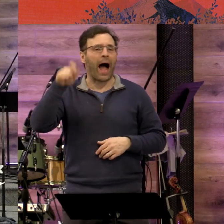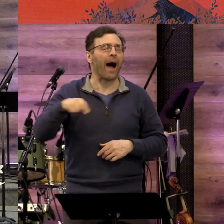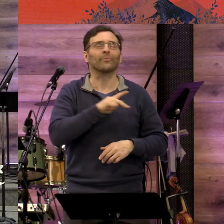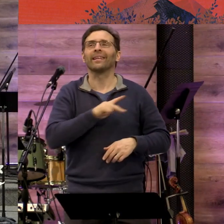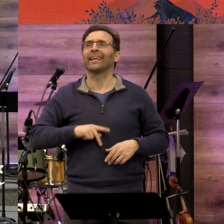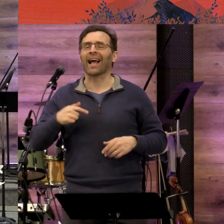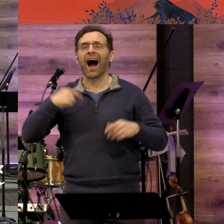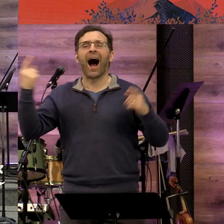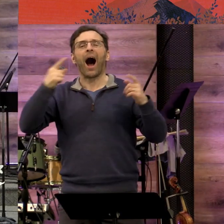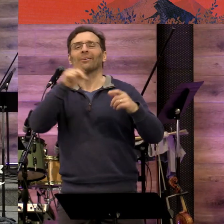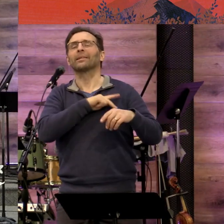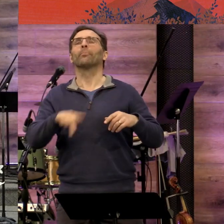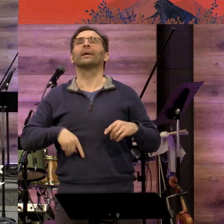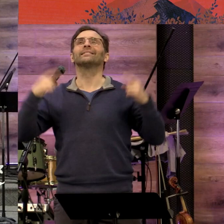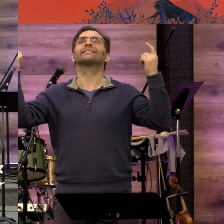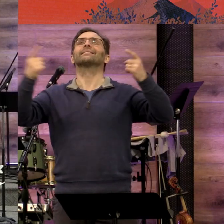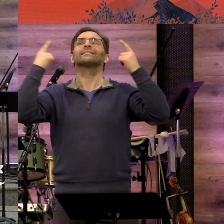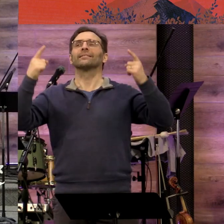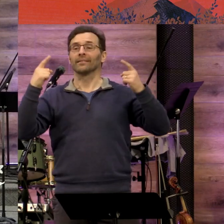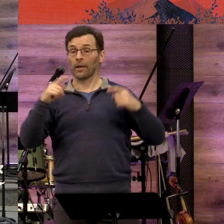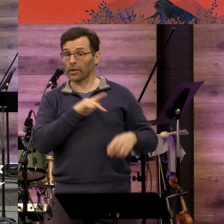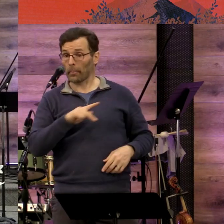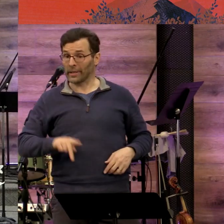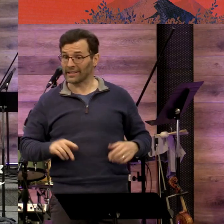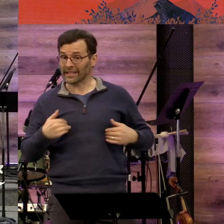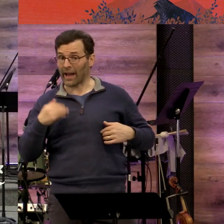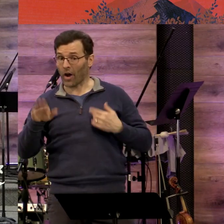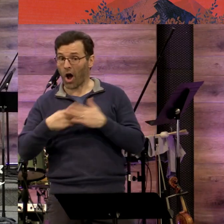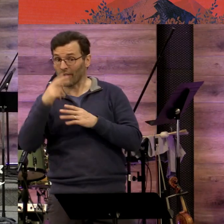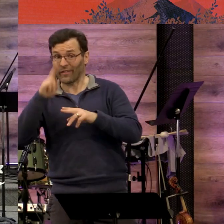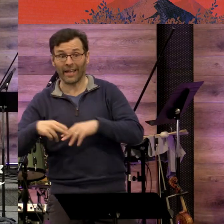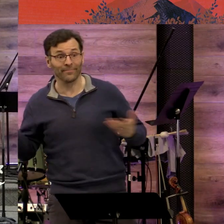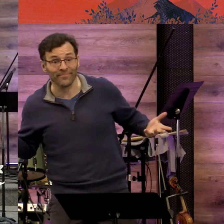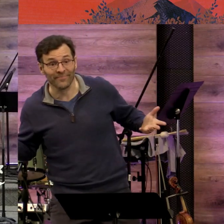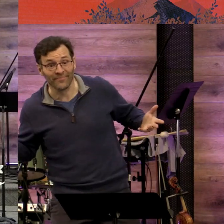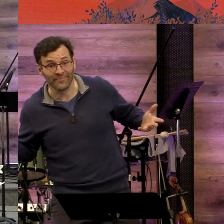king. I'll always be a prince. It's the princes that have all the fun.